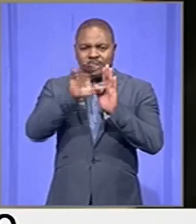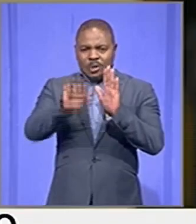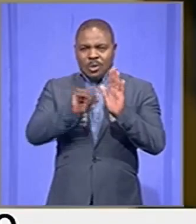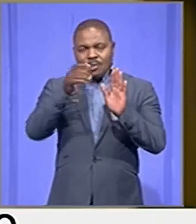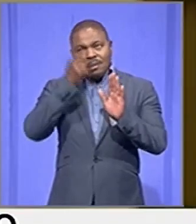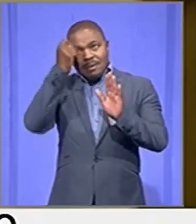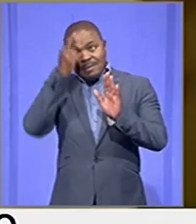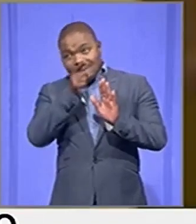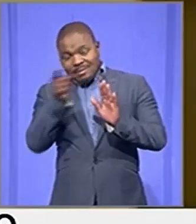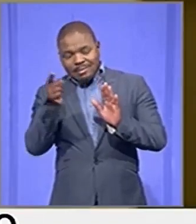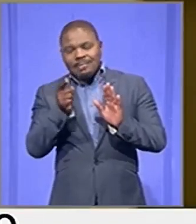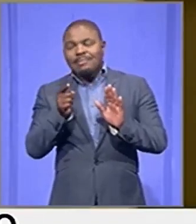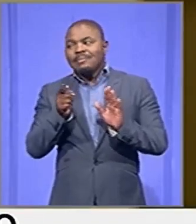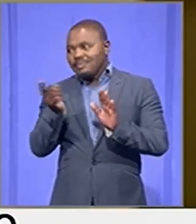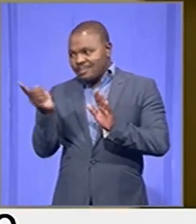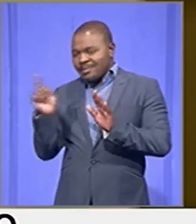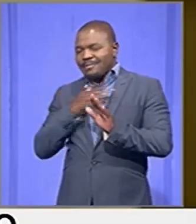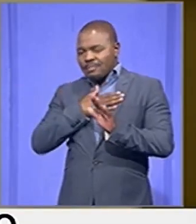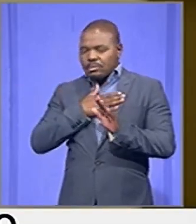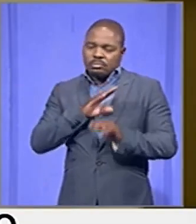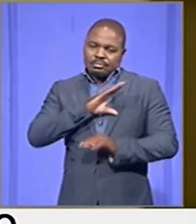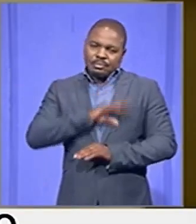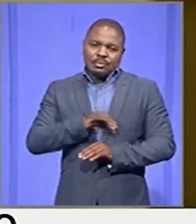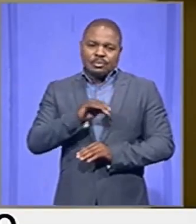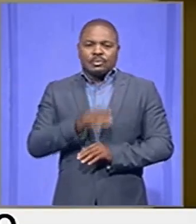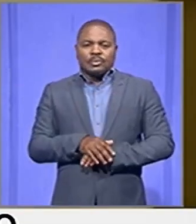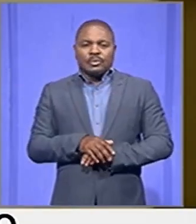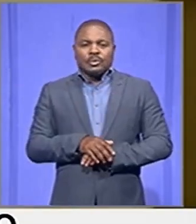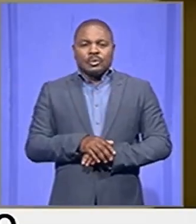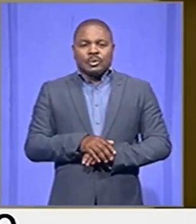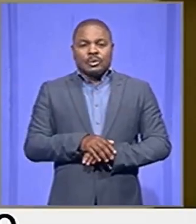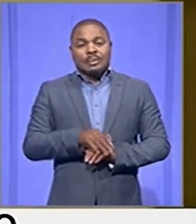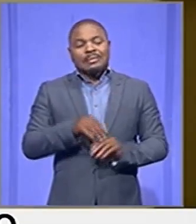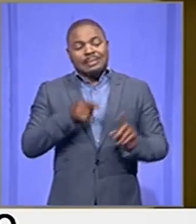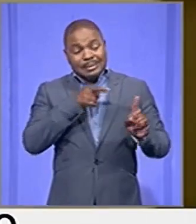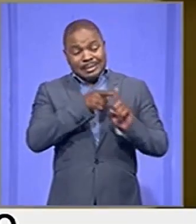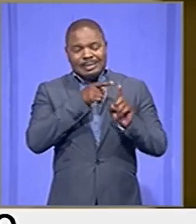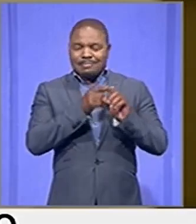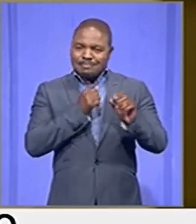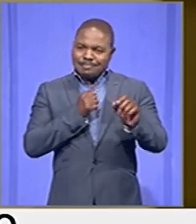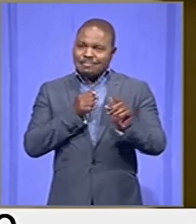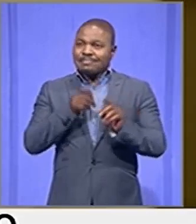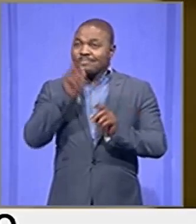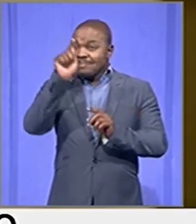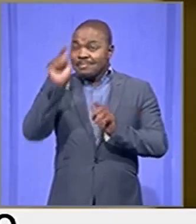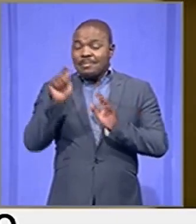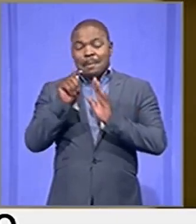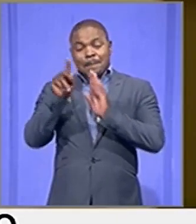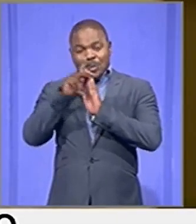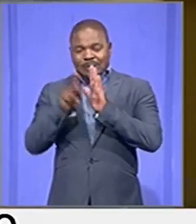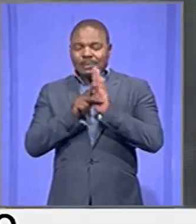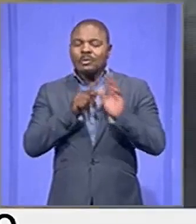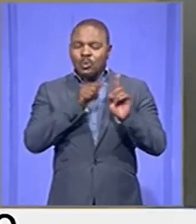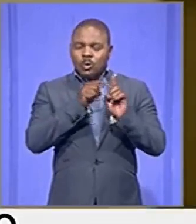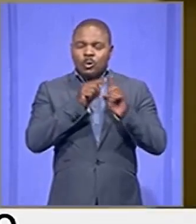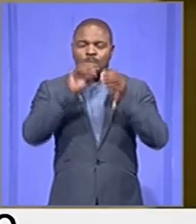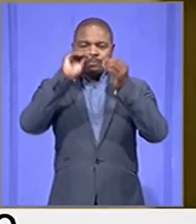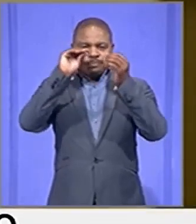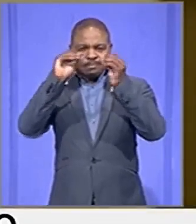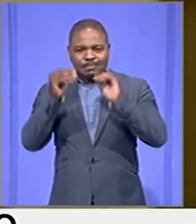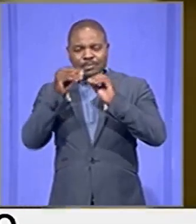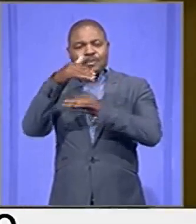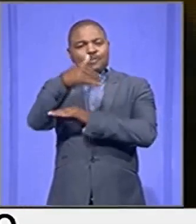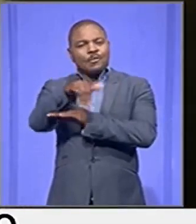Africa, which has everything to do with what Aziz represented, was one of the architects of that